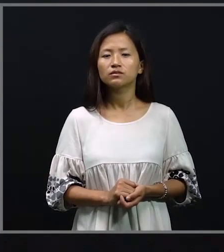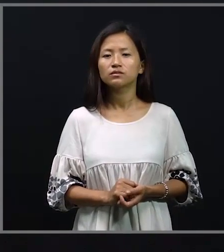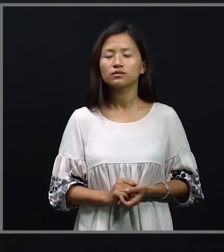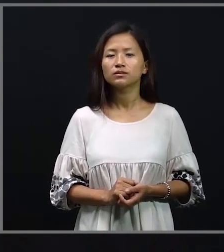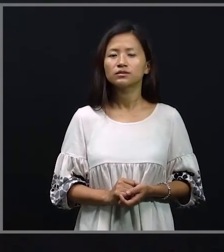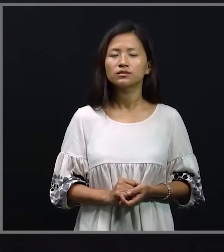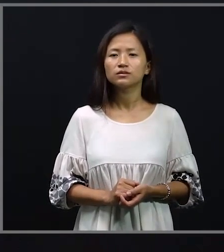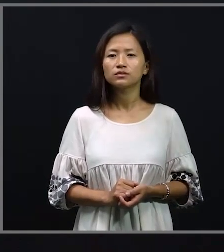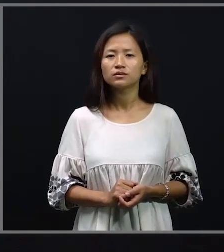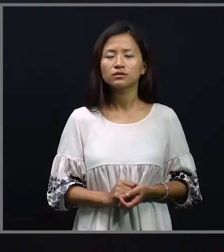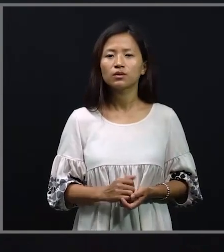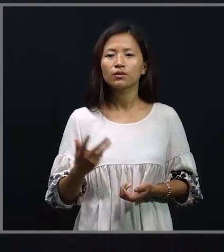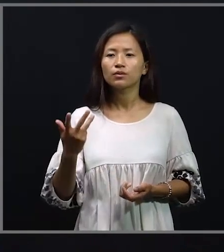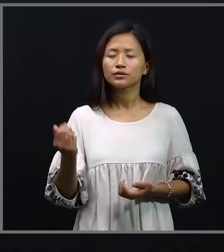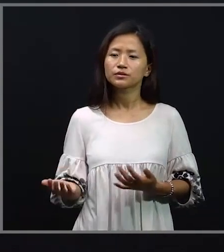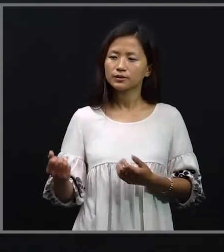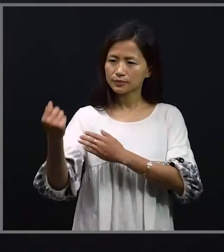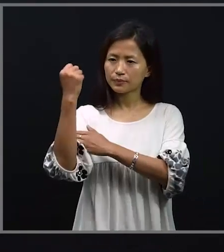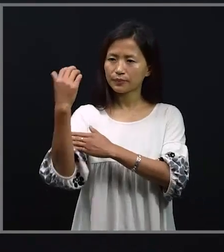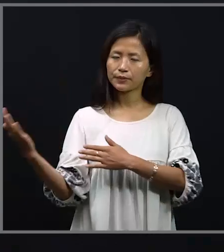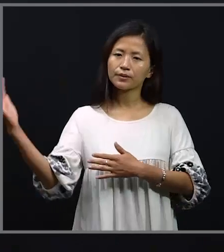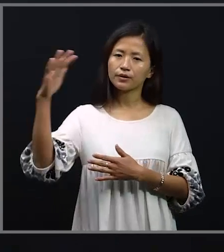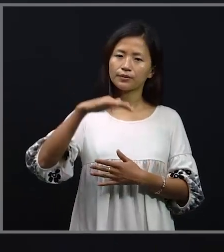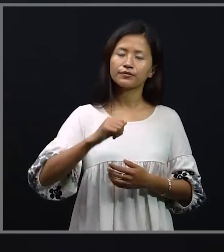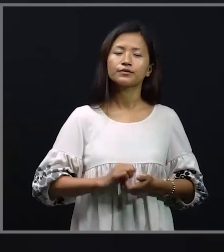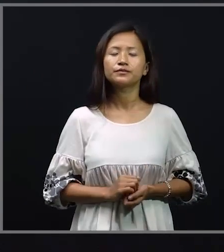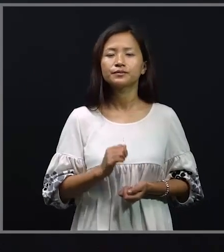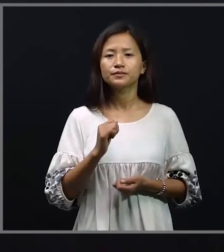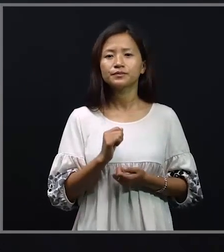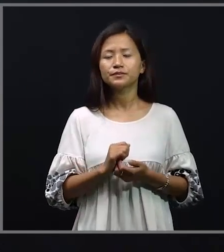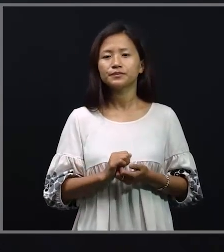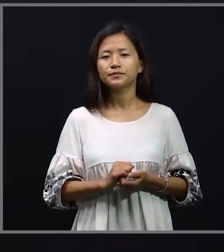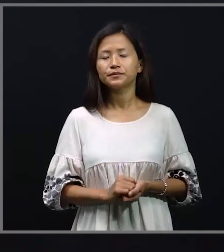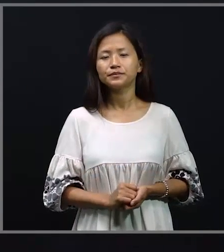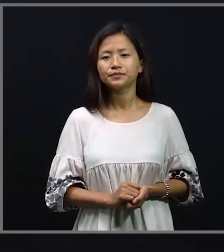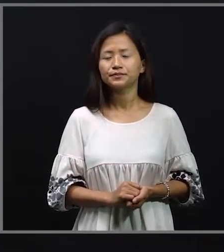Source of power. Where is this power coming from? Okay, I'll give you some example.